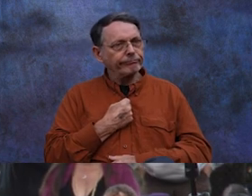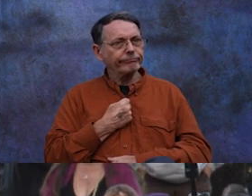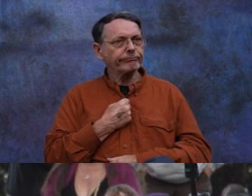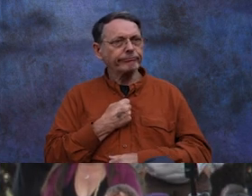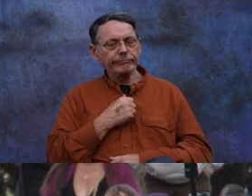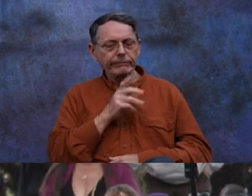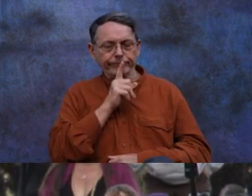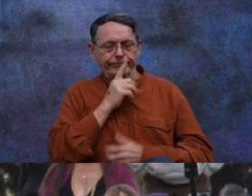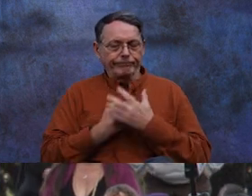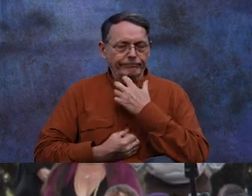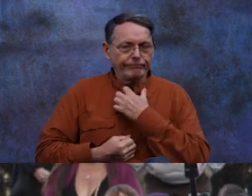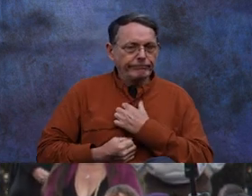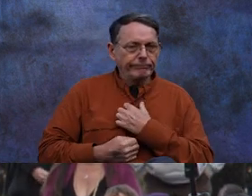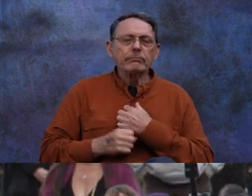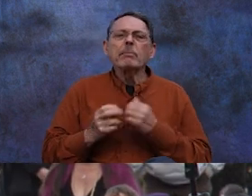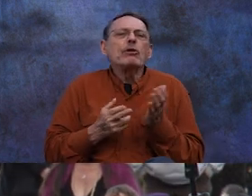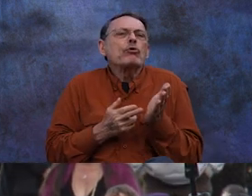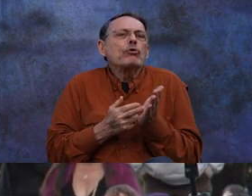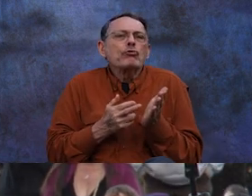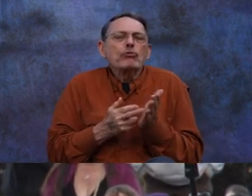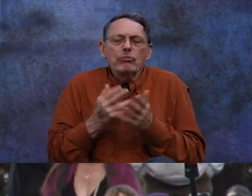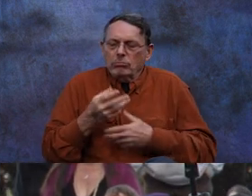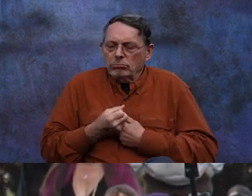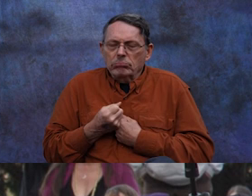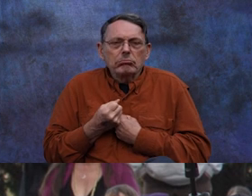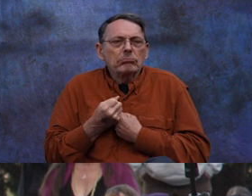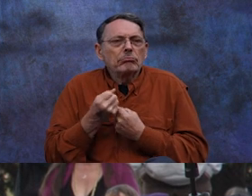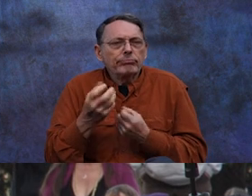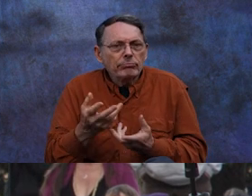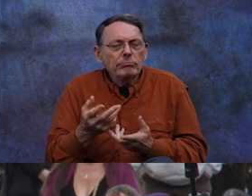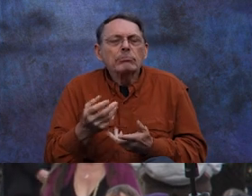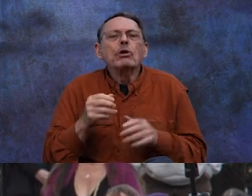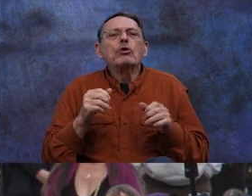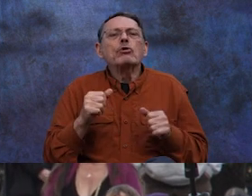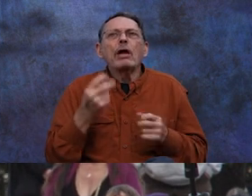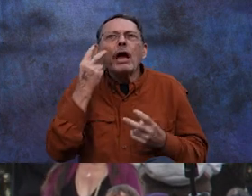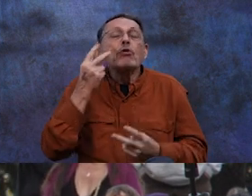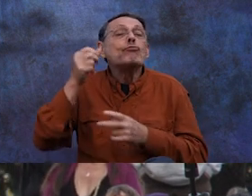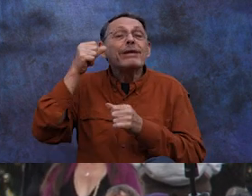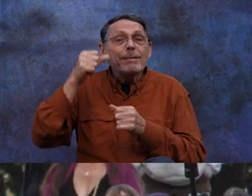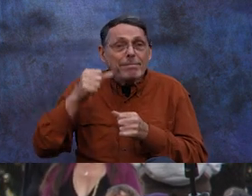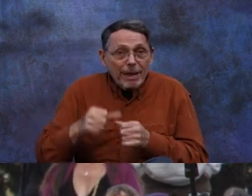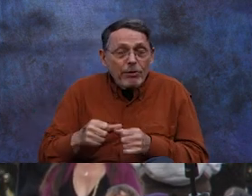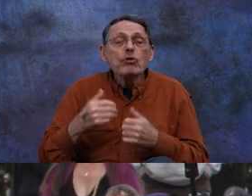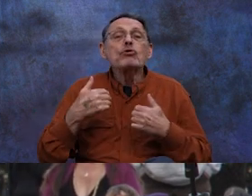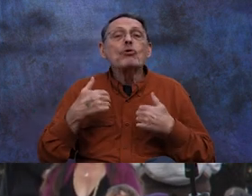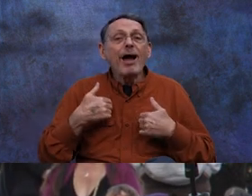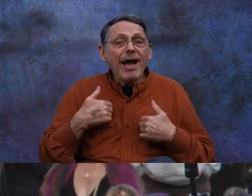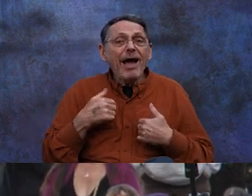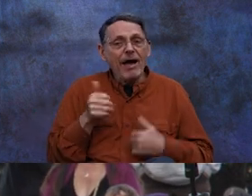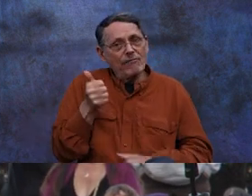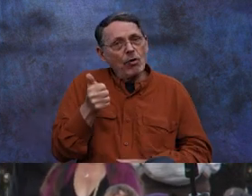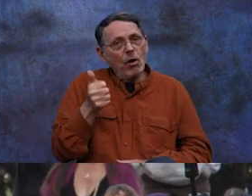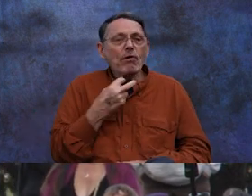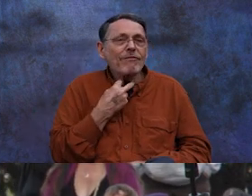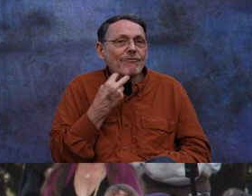but not in blame or guilt. It allows you to remember that you do have a voice that